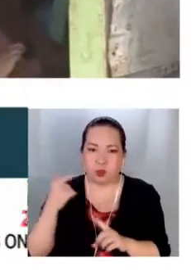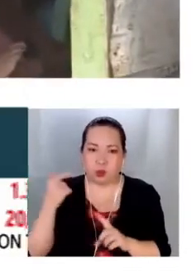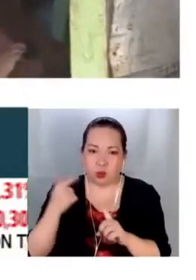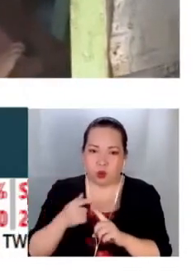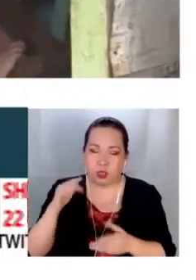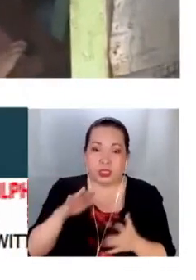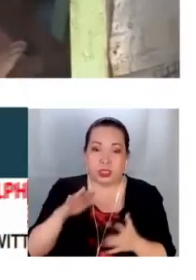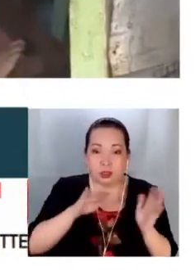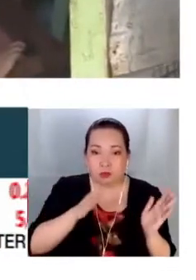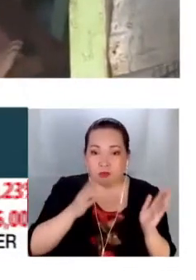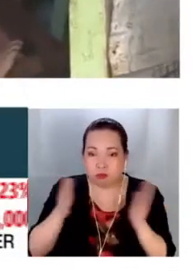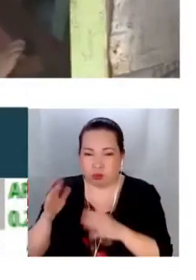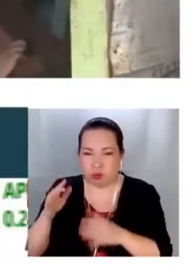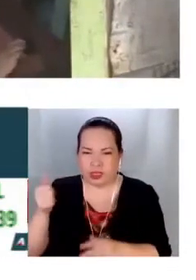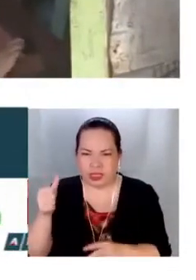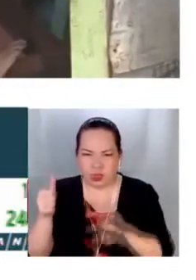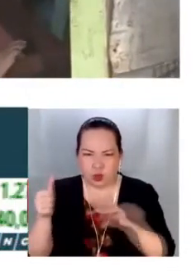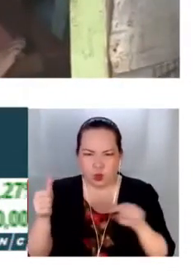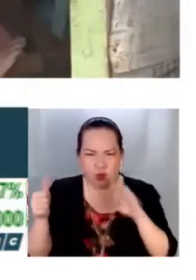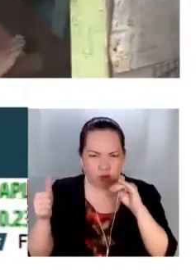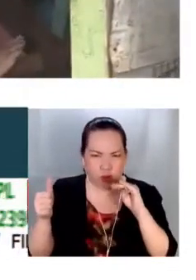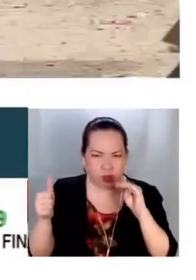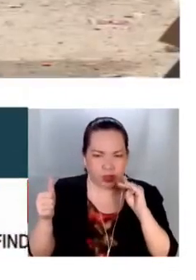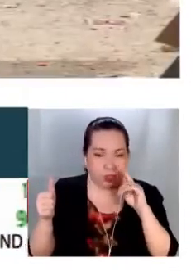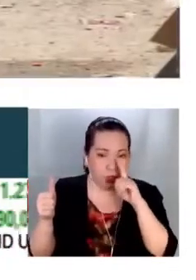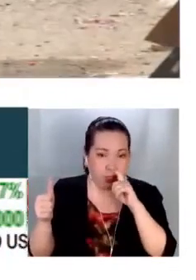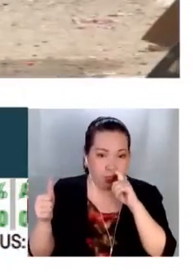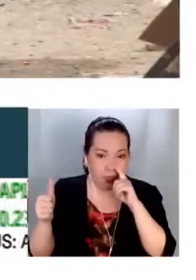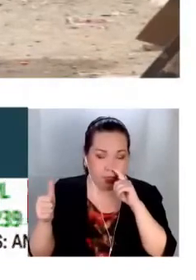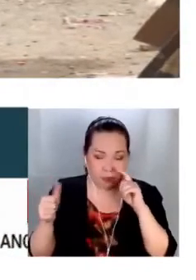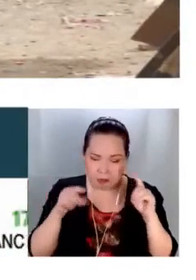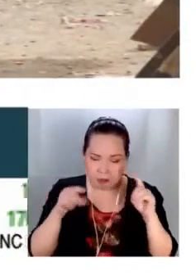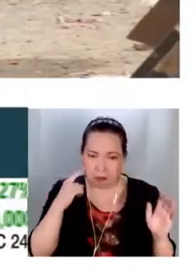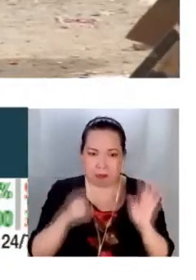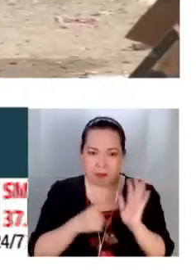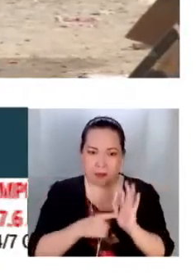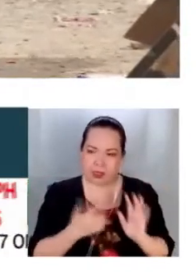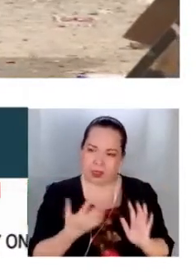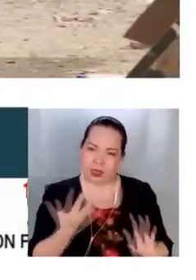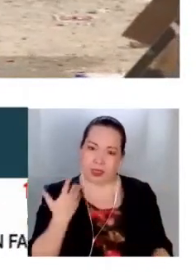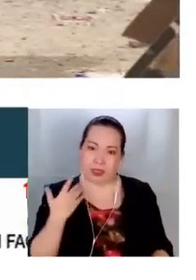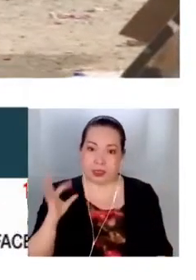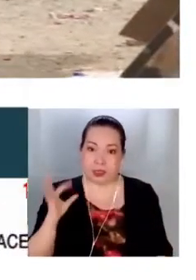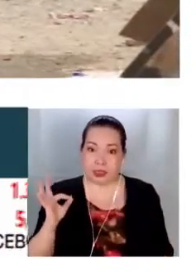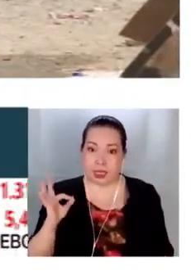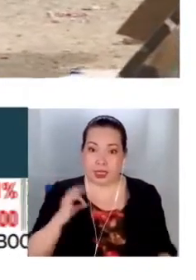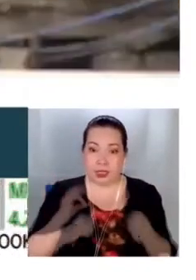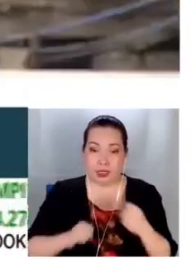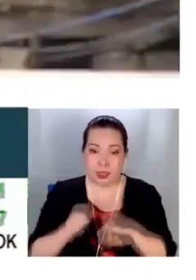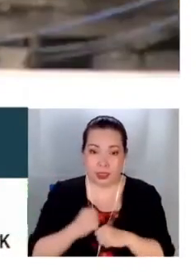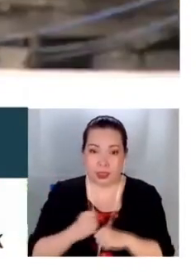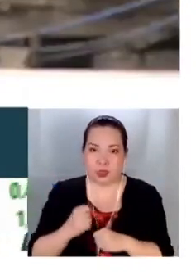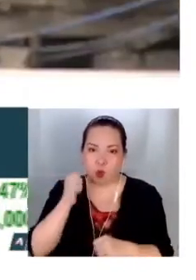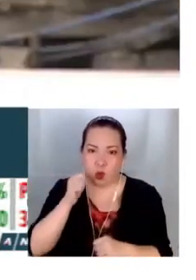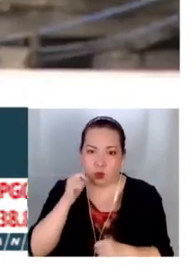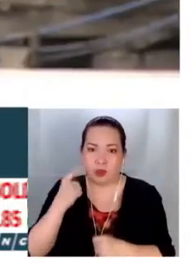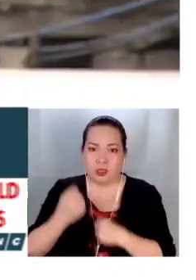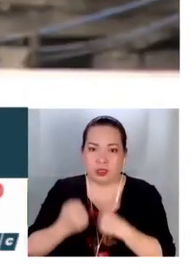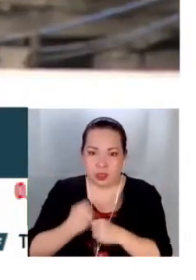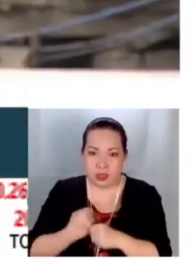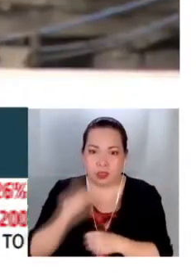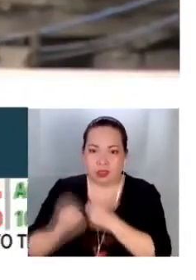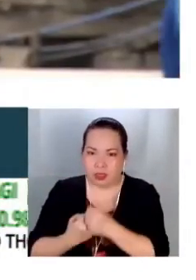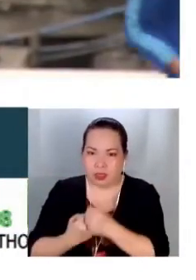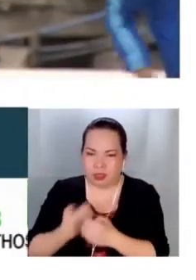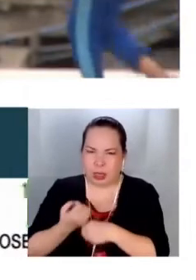to 14 age group, we noted that for the last 9 years, year on year, there is an increase in the